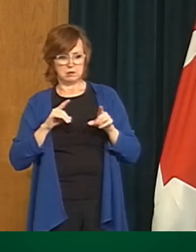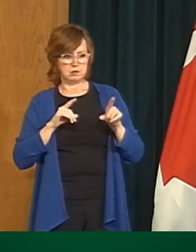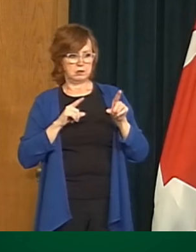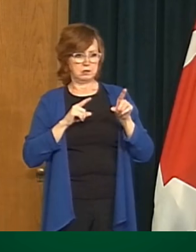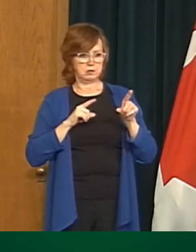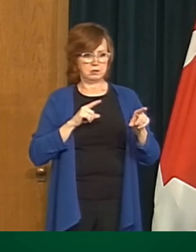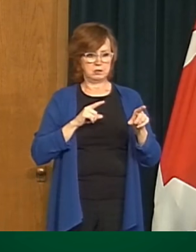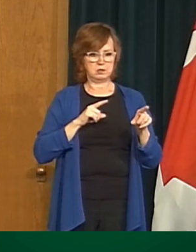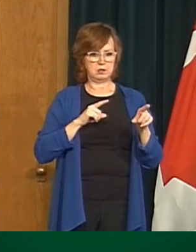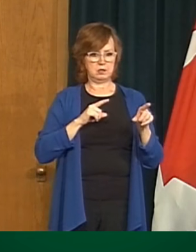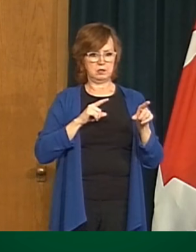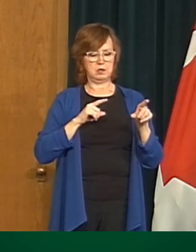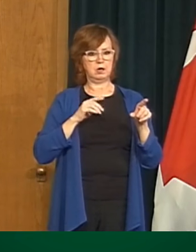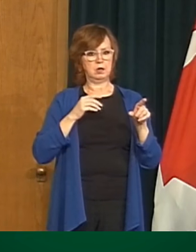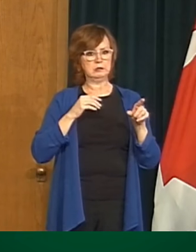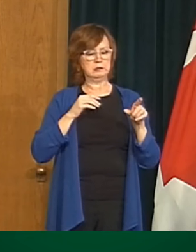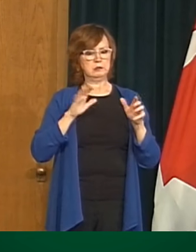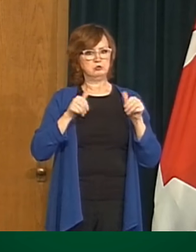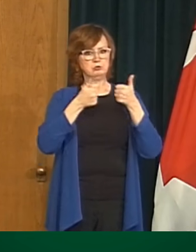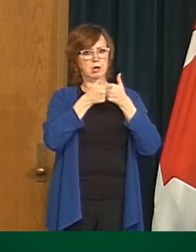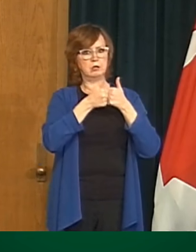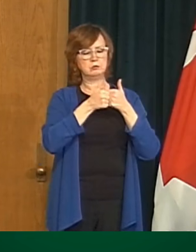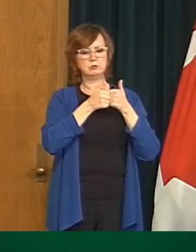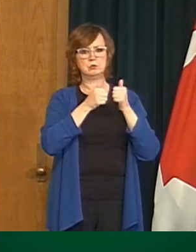contact tracing